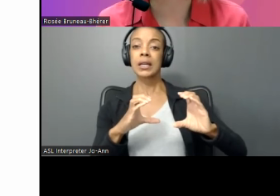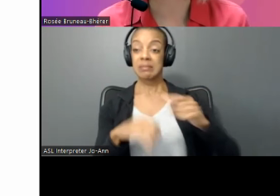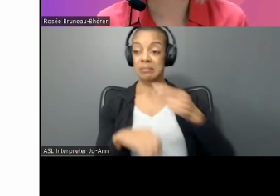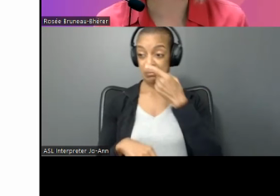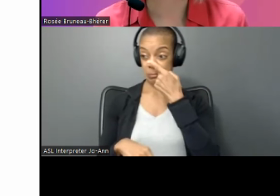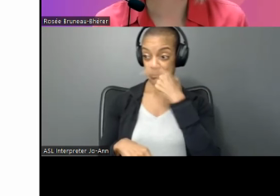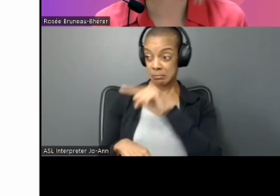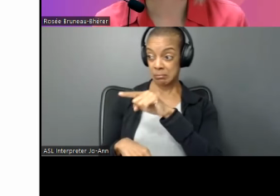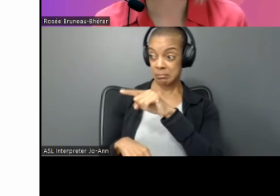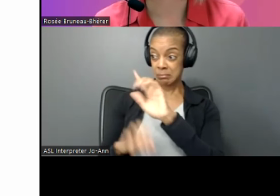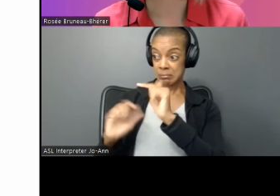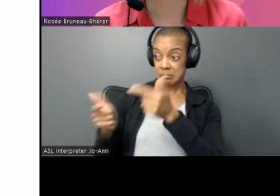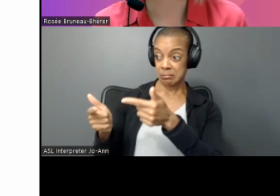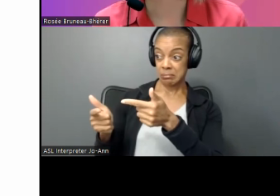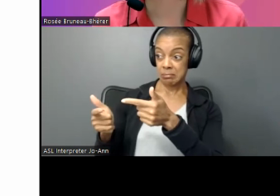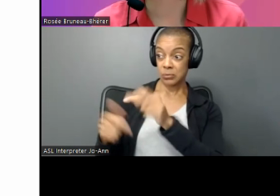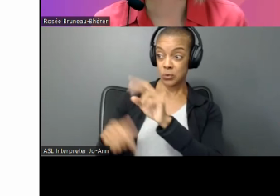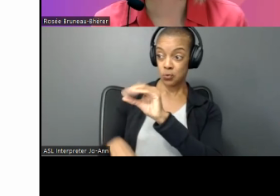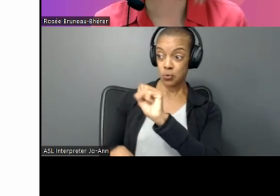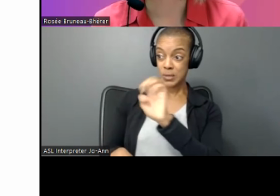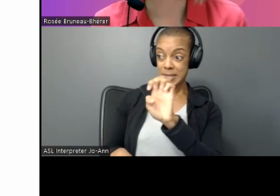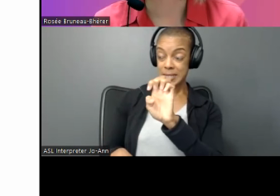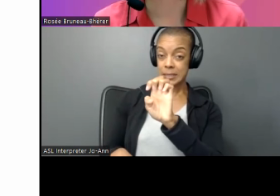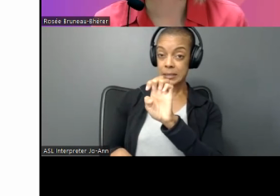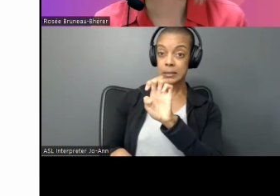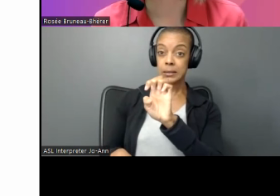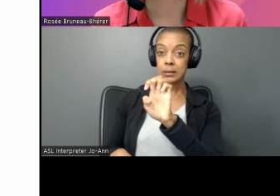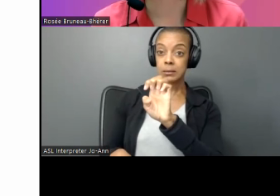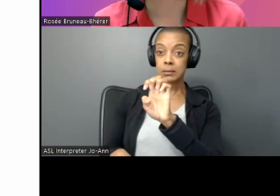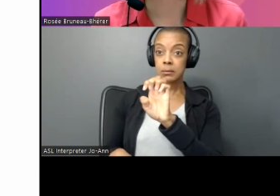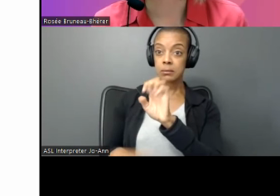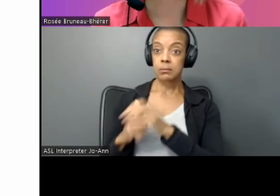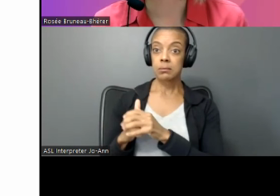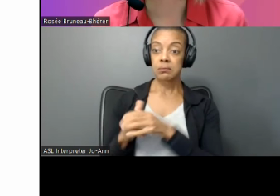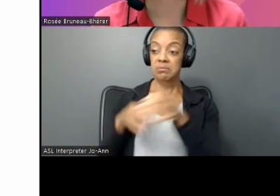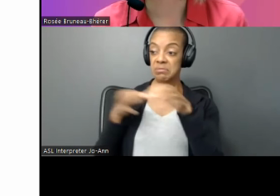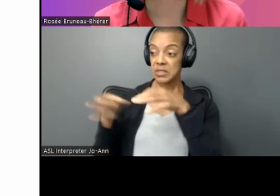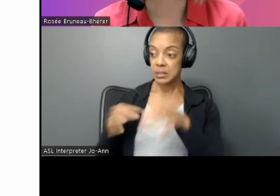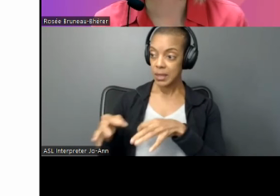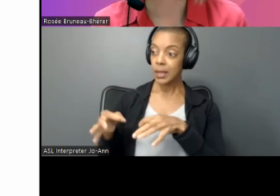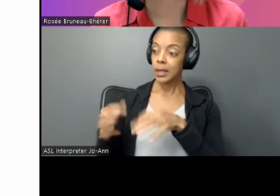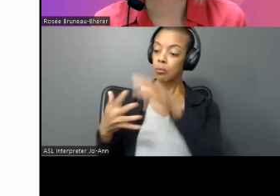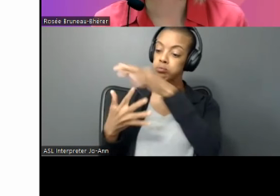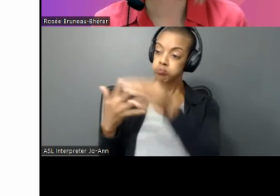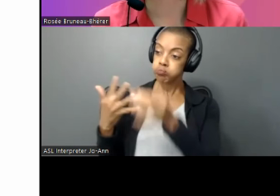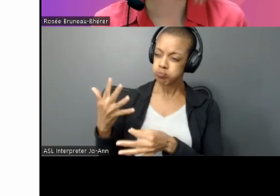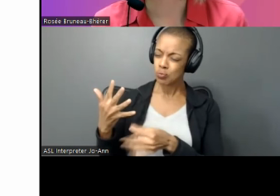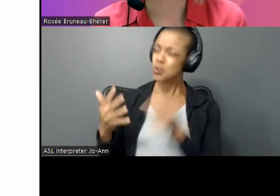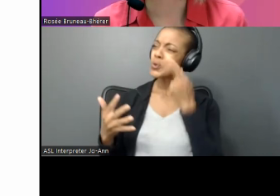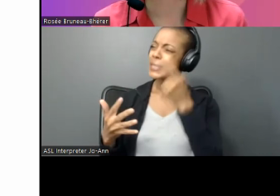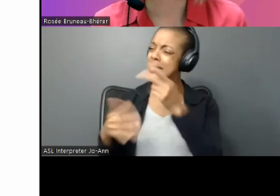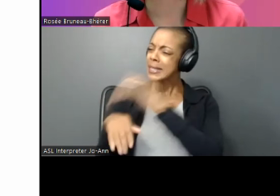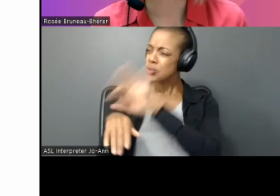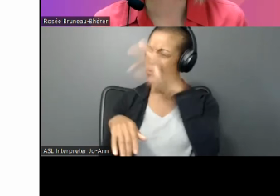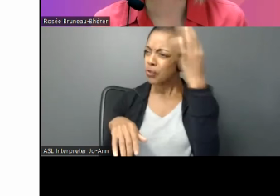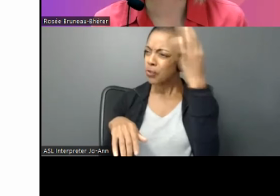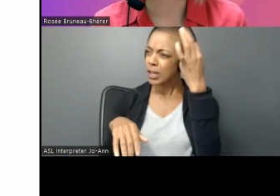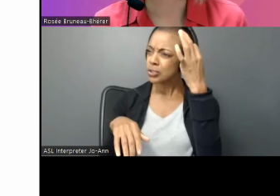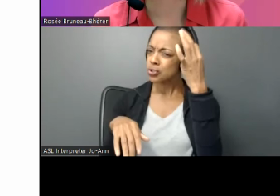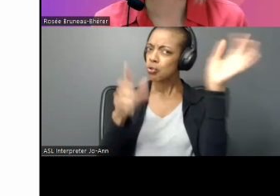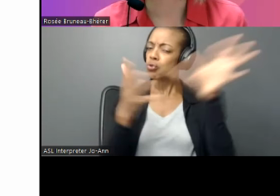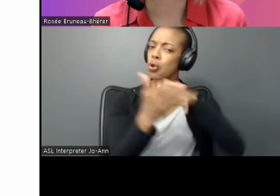to, Rosée, would you like to explain the objectives? Do you see them in English or in French, the learning